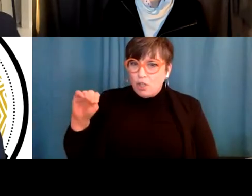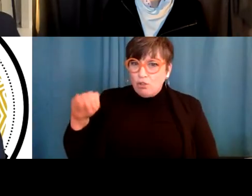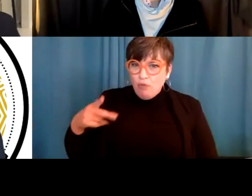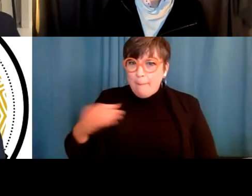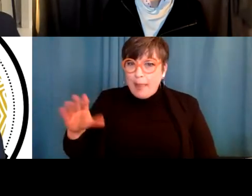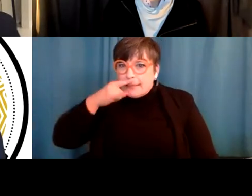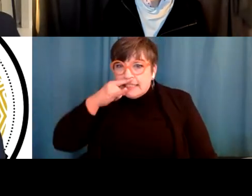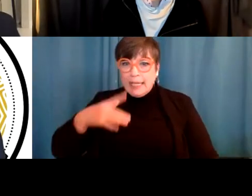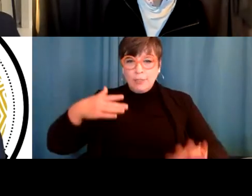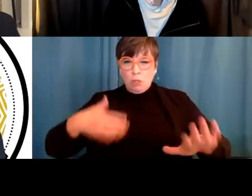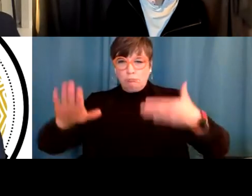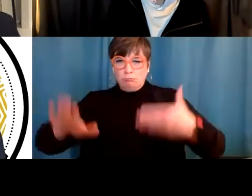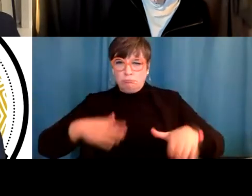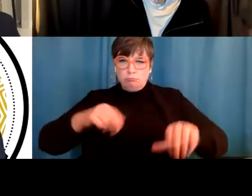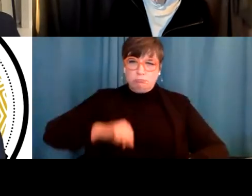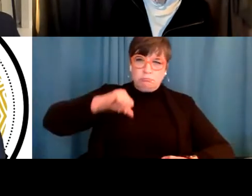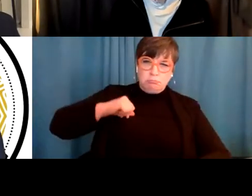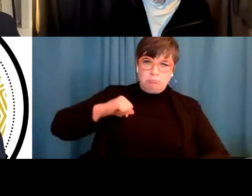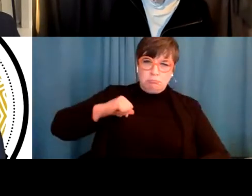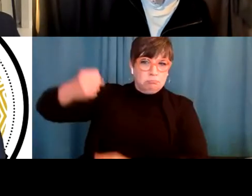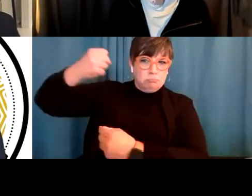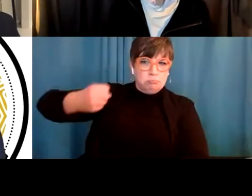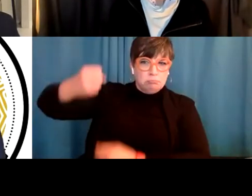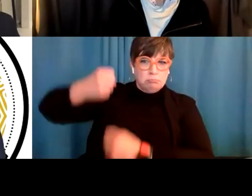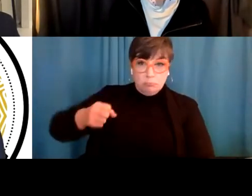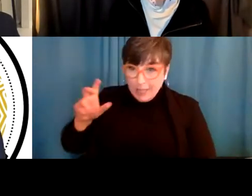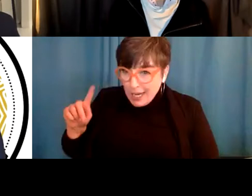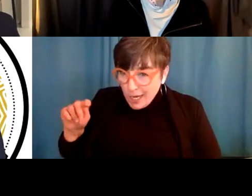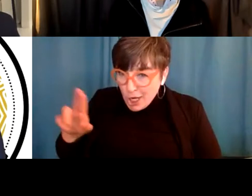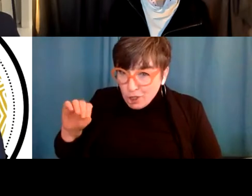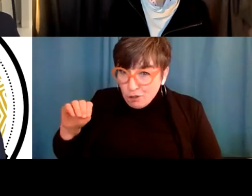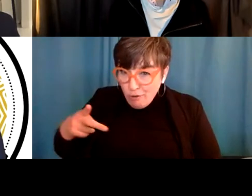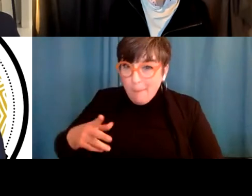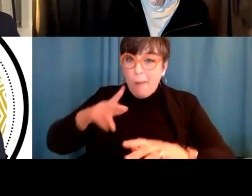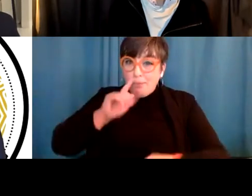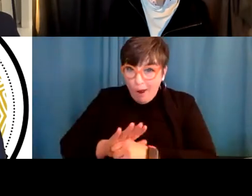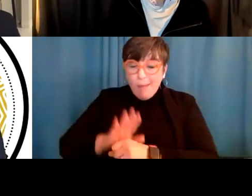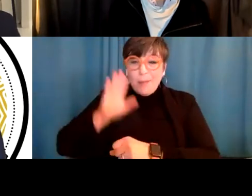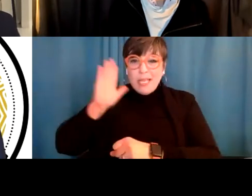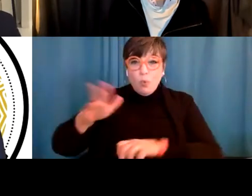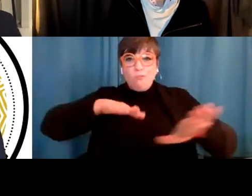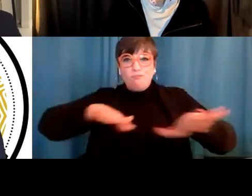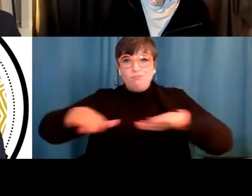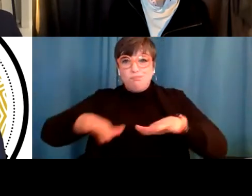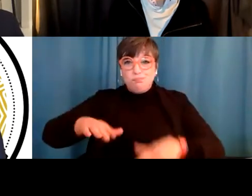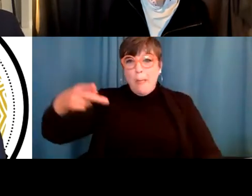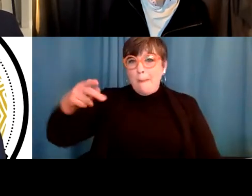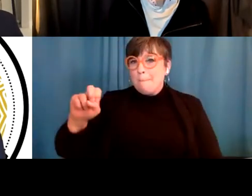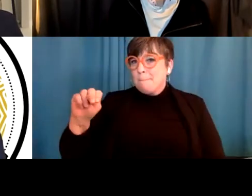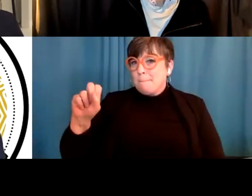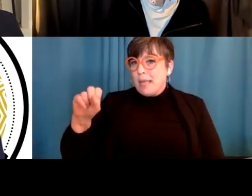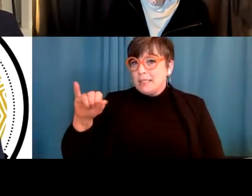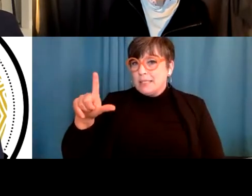down Pennsylvania Avenue with them to the Capitol as he promised he would. They were on their own. And then they were on their own after the fact. I was struck by